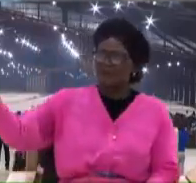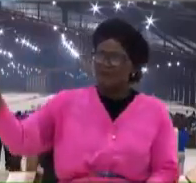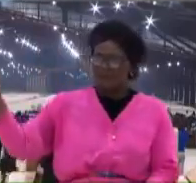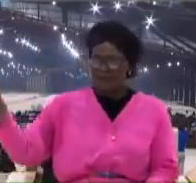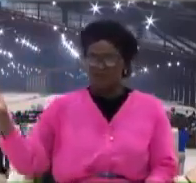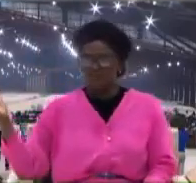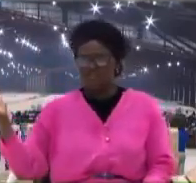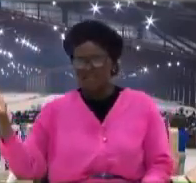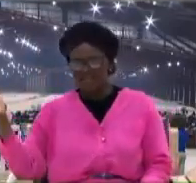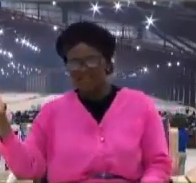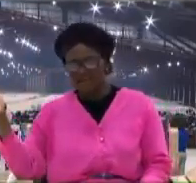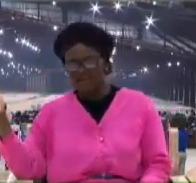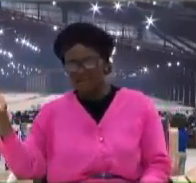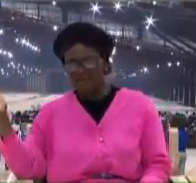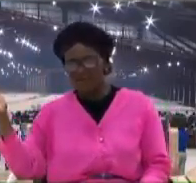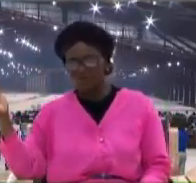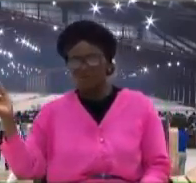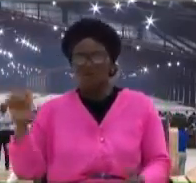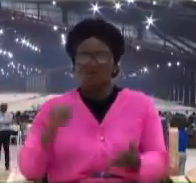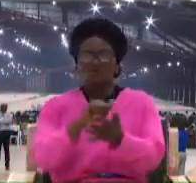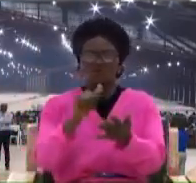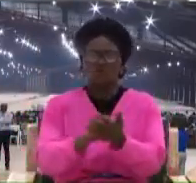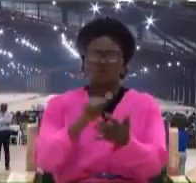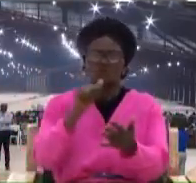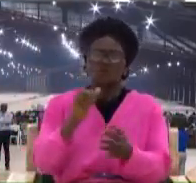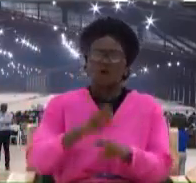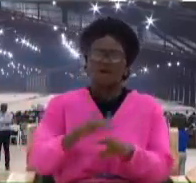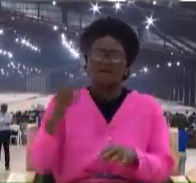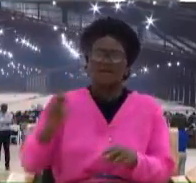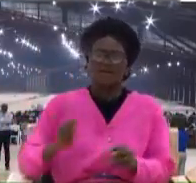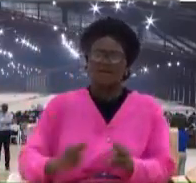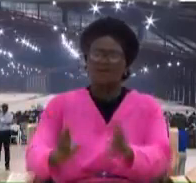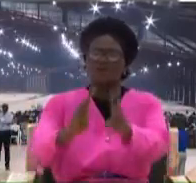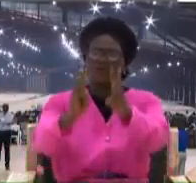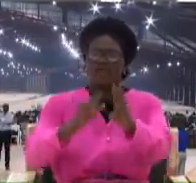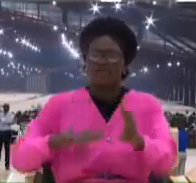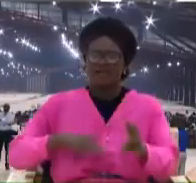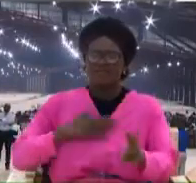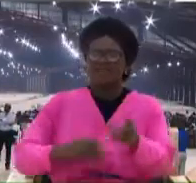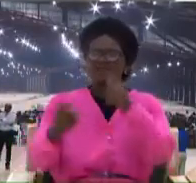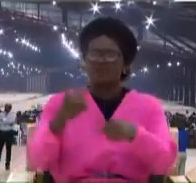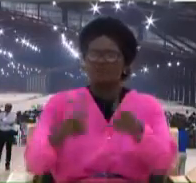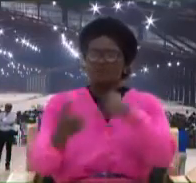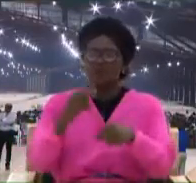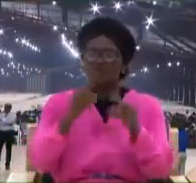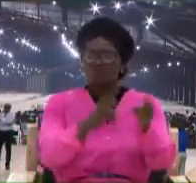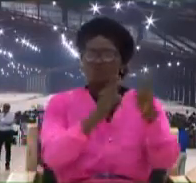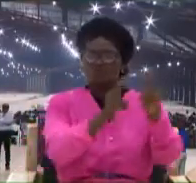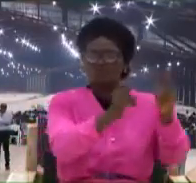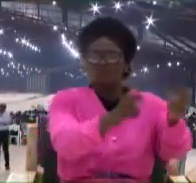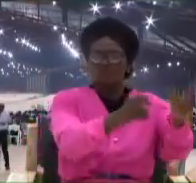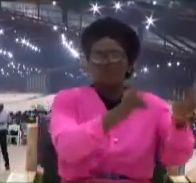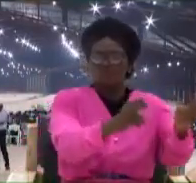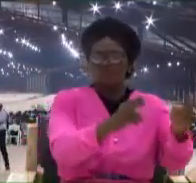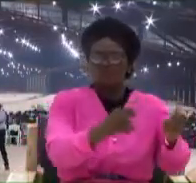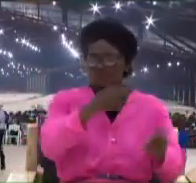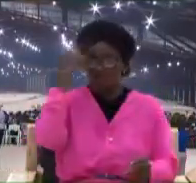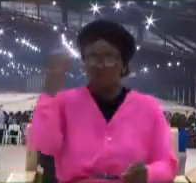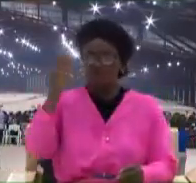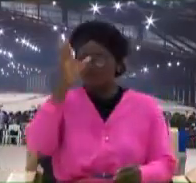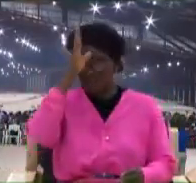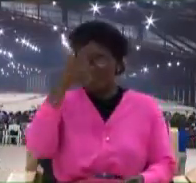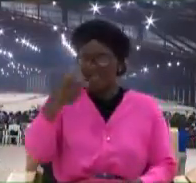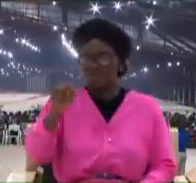you have to hurry up now because I want to pray for salvation. And I want to pray for